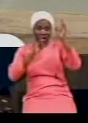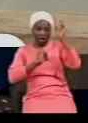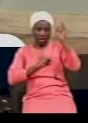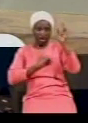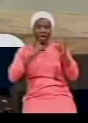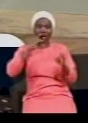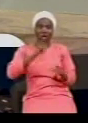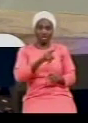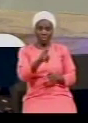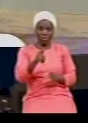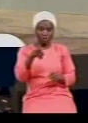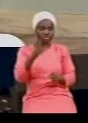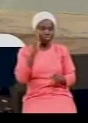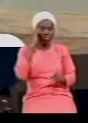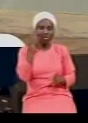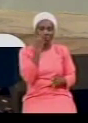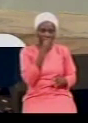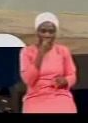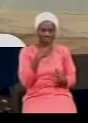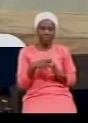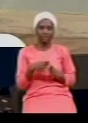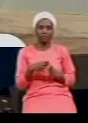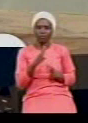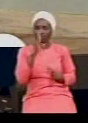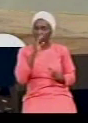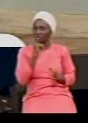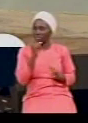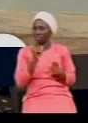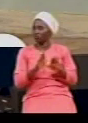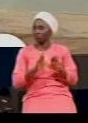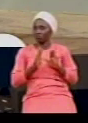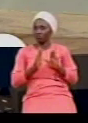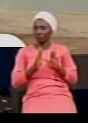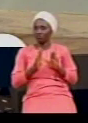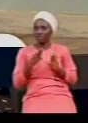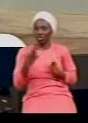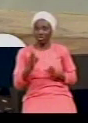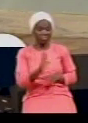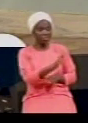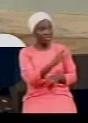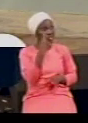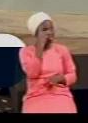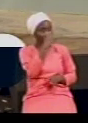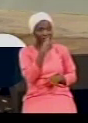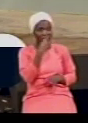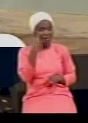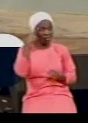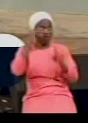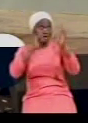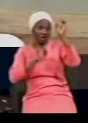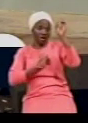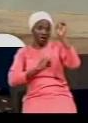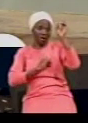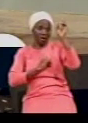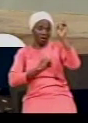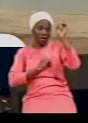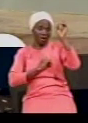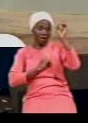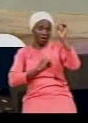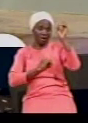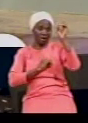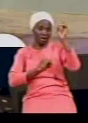thou shalt speak. Be not afraid of their faces, for I